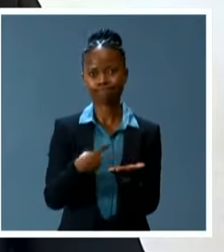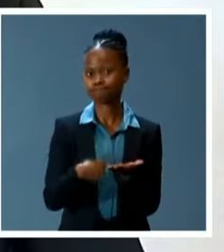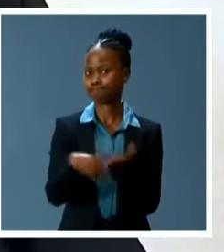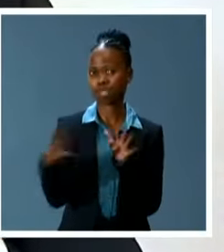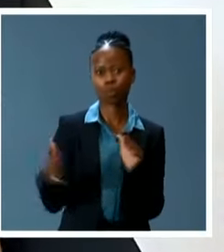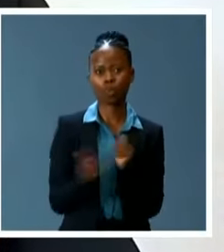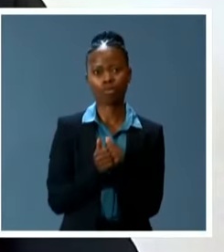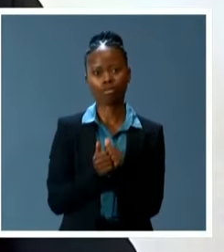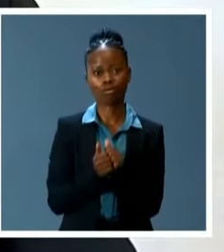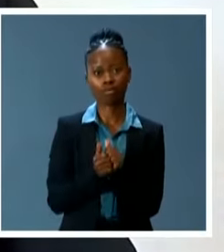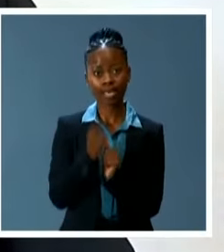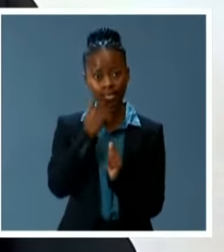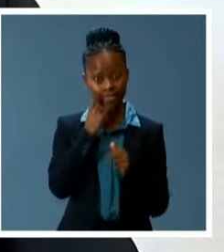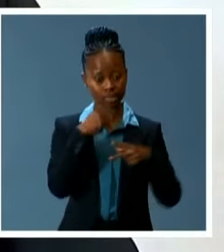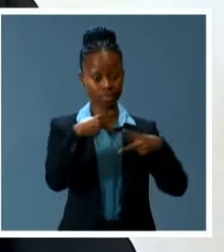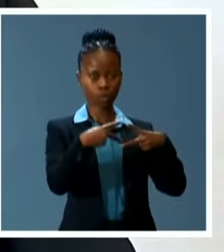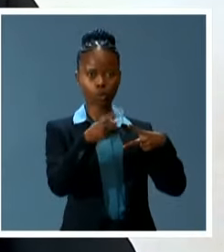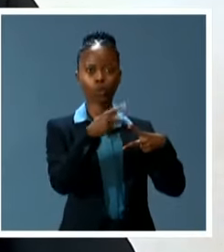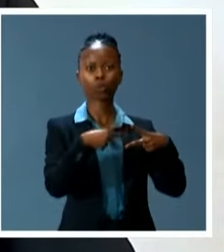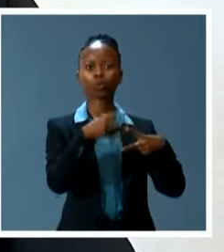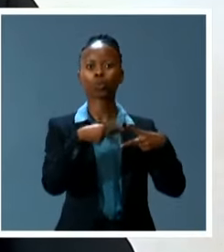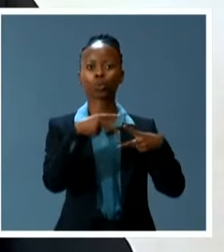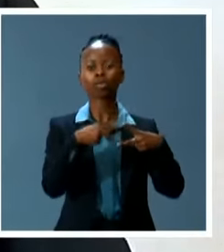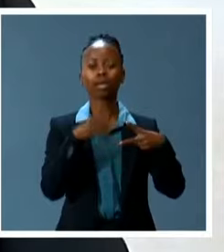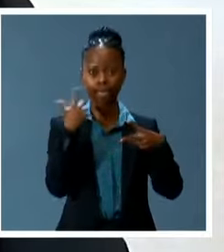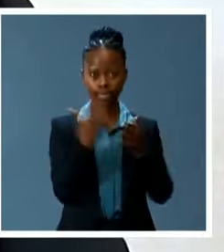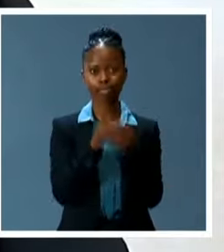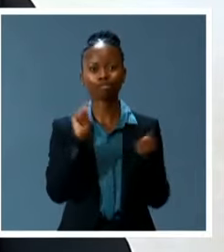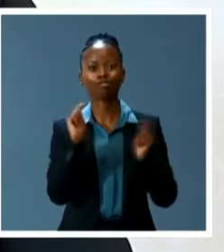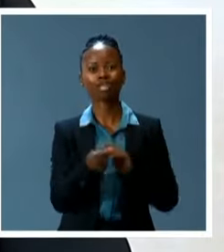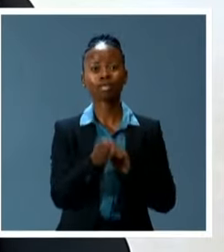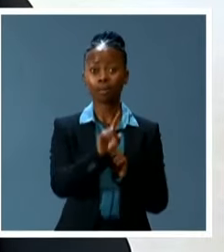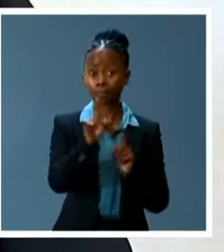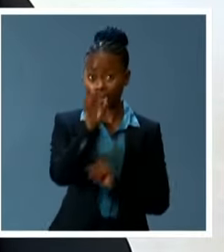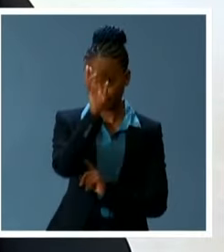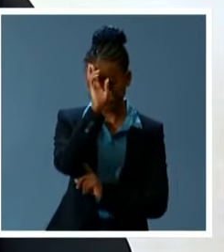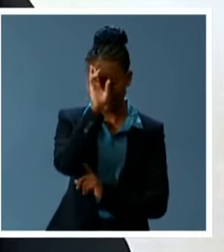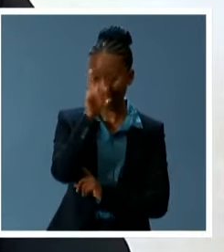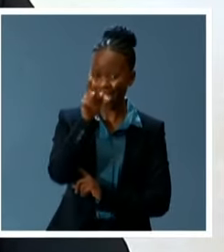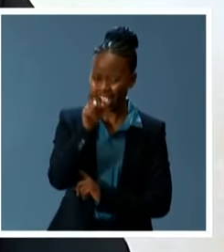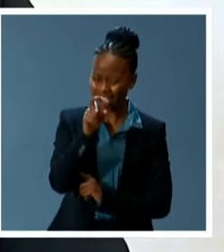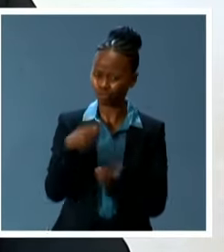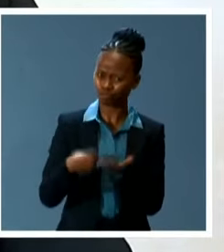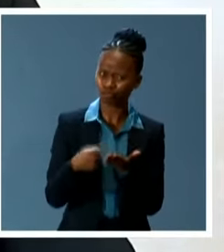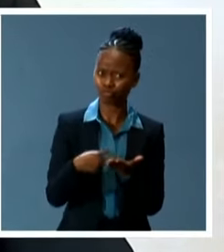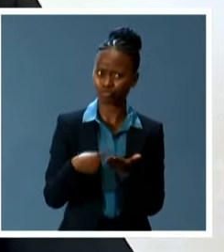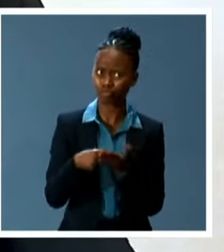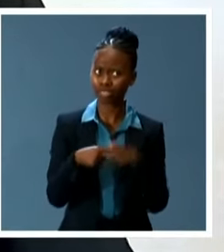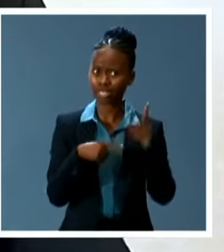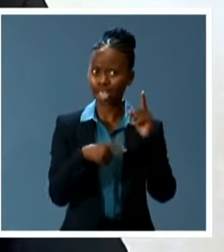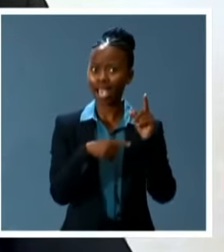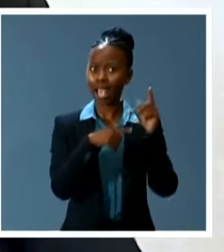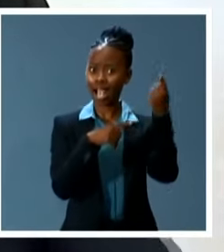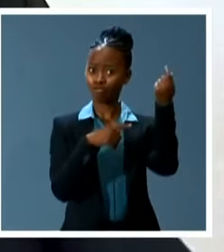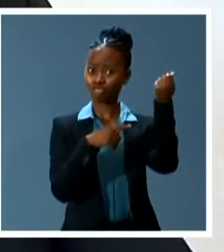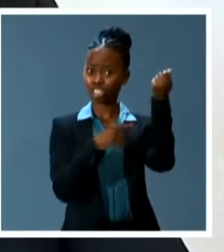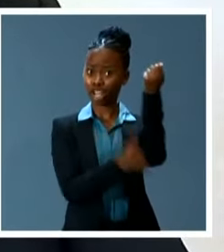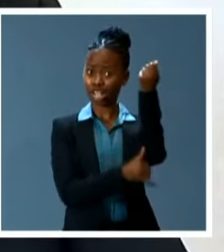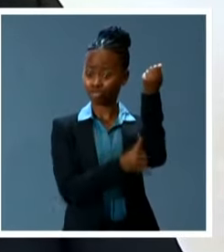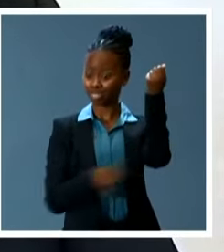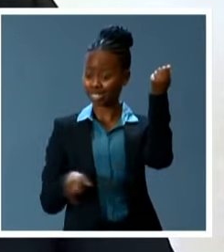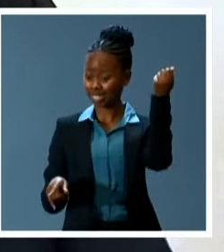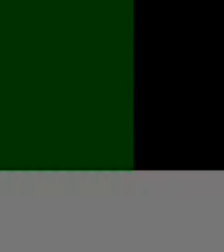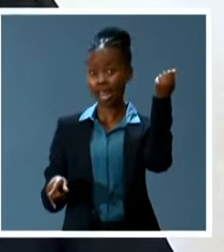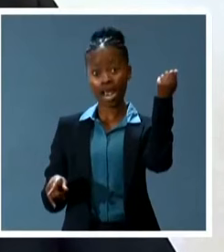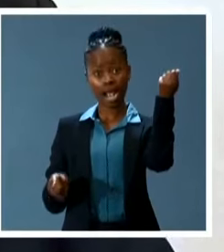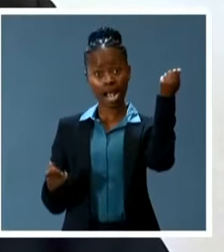I think we have an opportunity now, but we must make the right choices, and the developed countries must express the solidarity to the developing world to allow